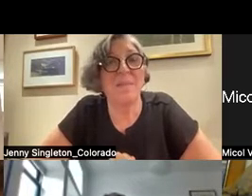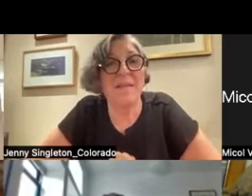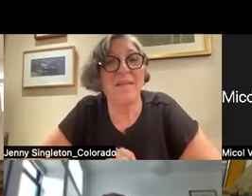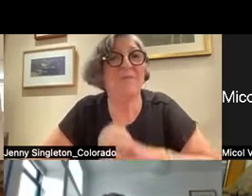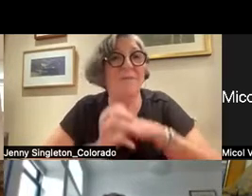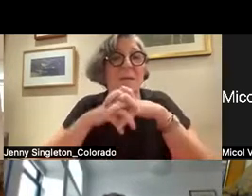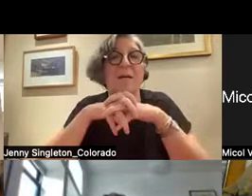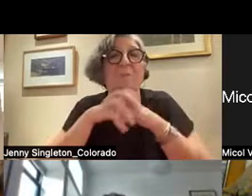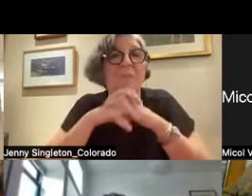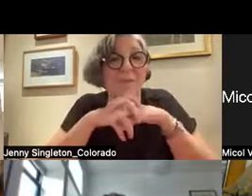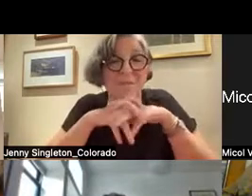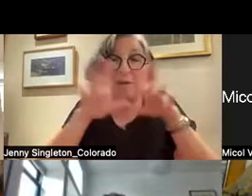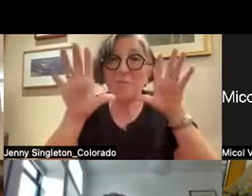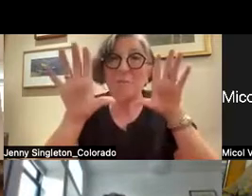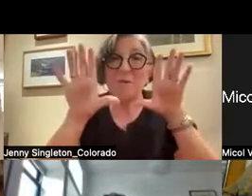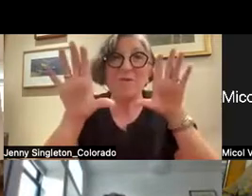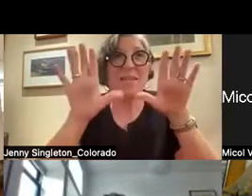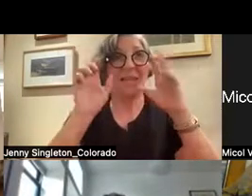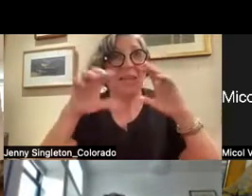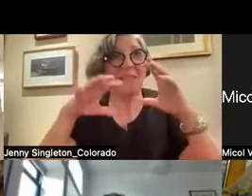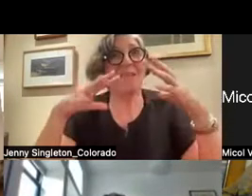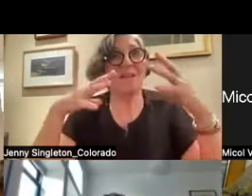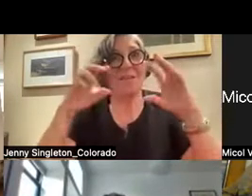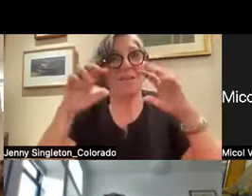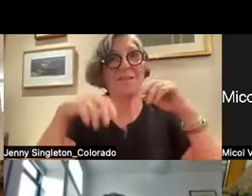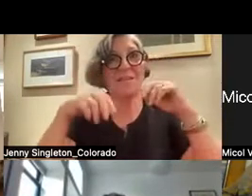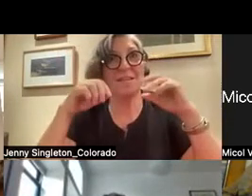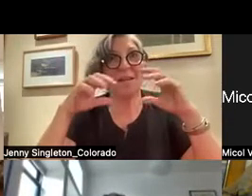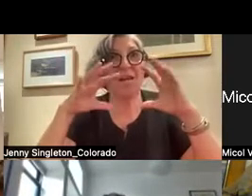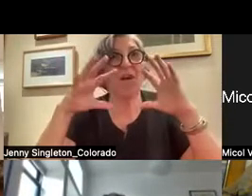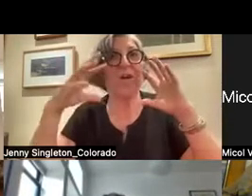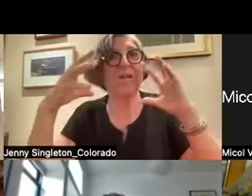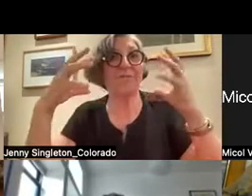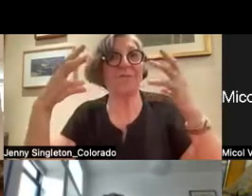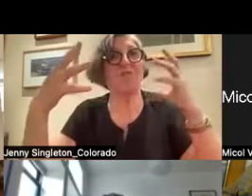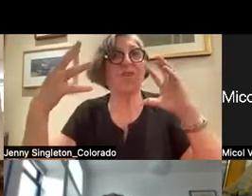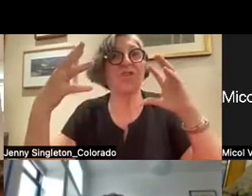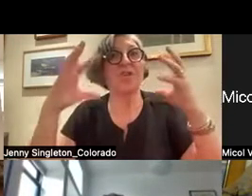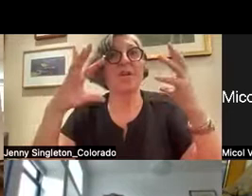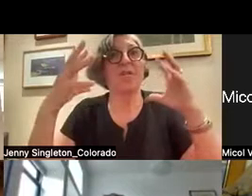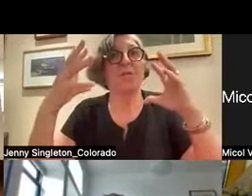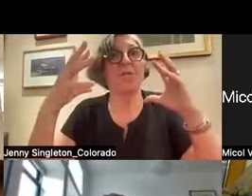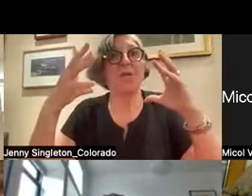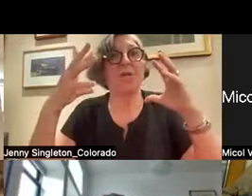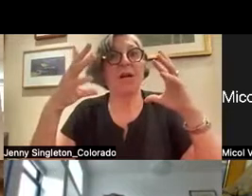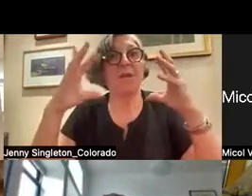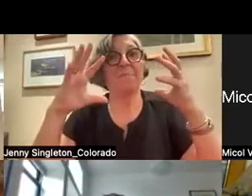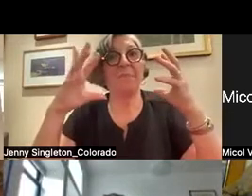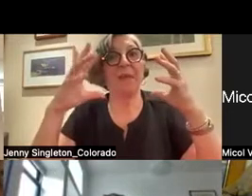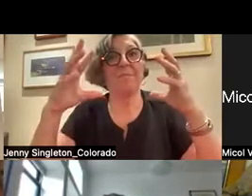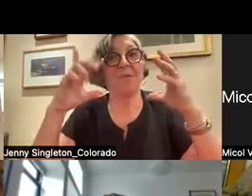I believe, if I'm remembering right, that there is a kind of ergative structure